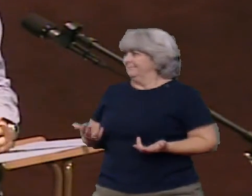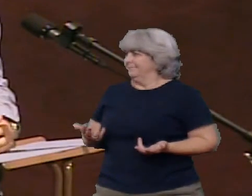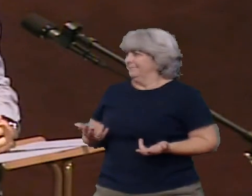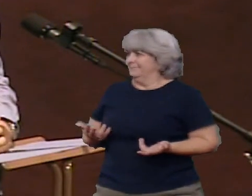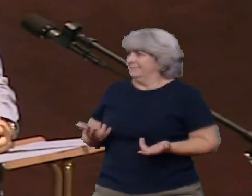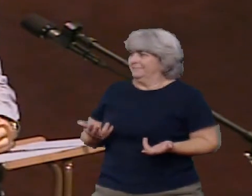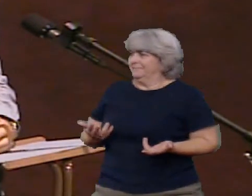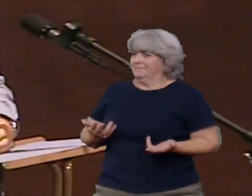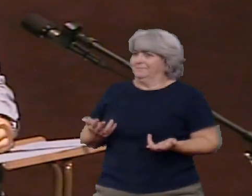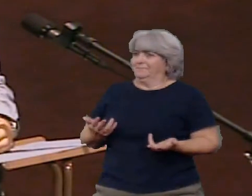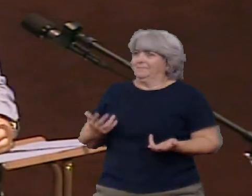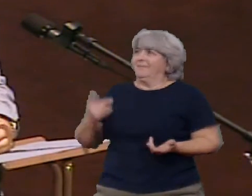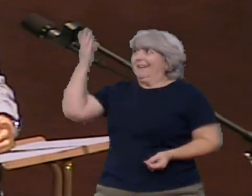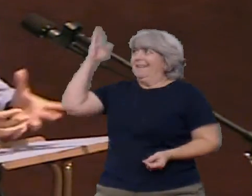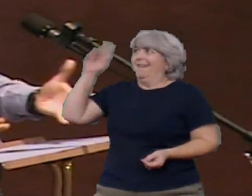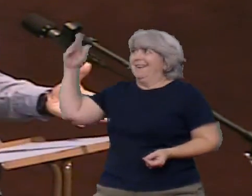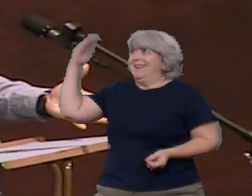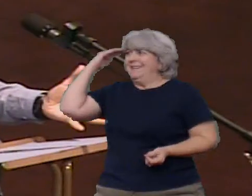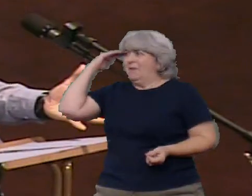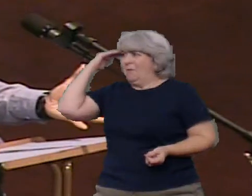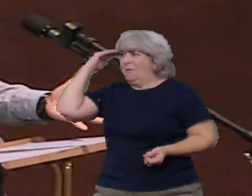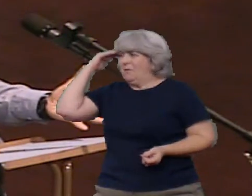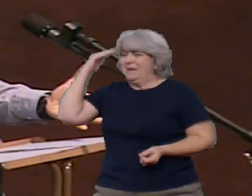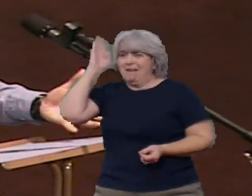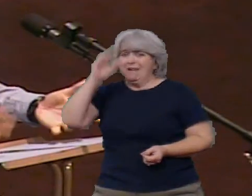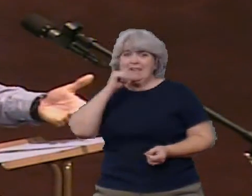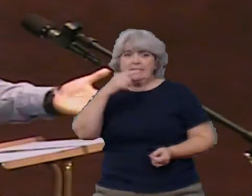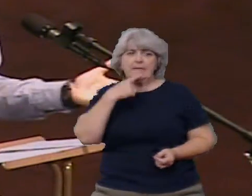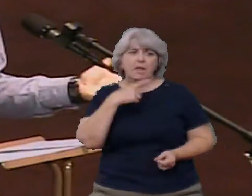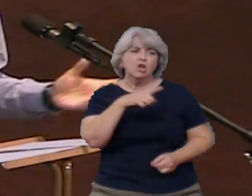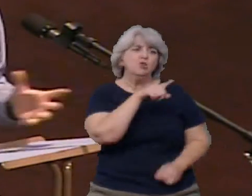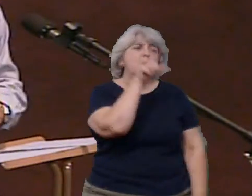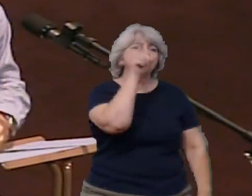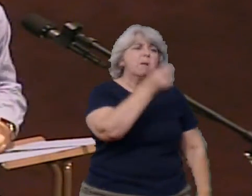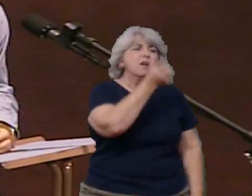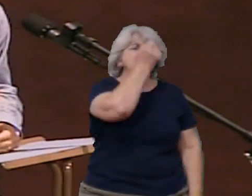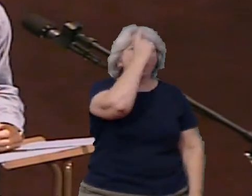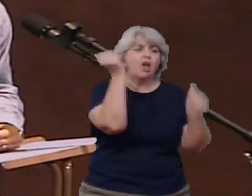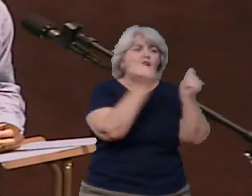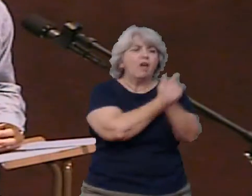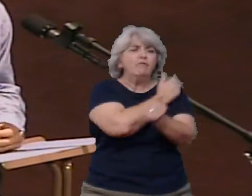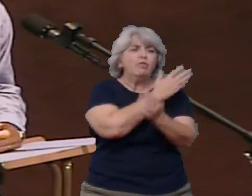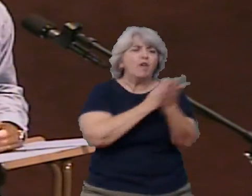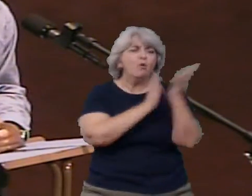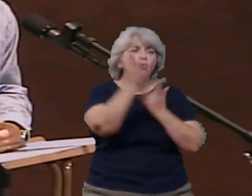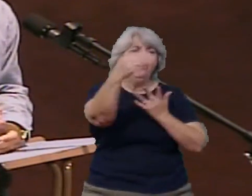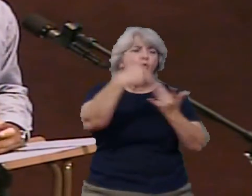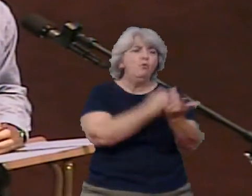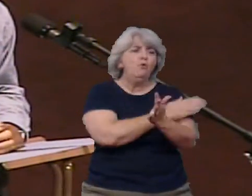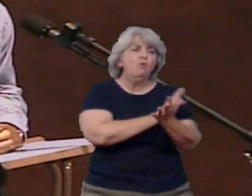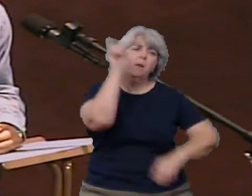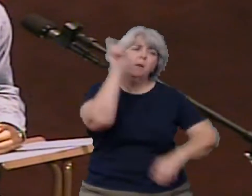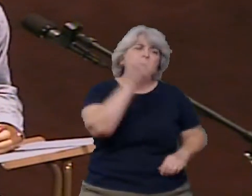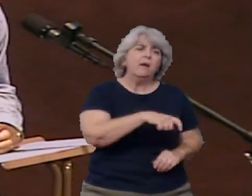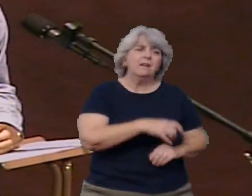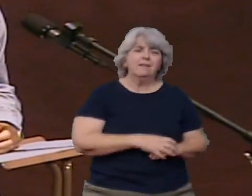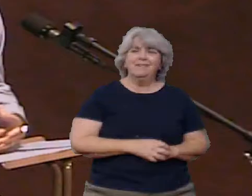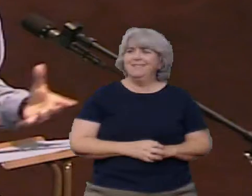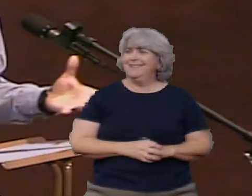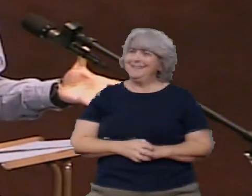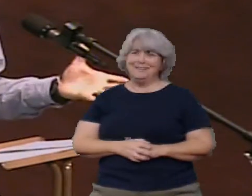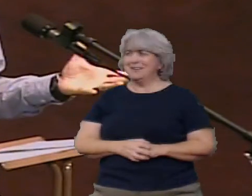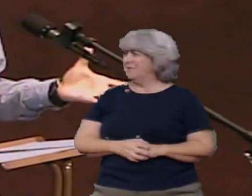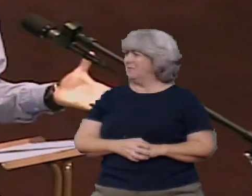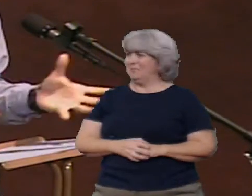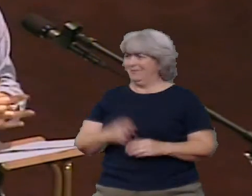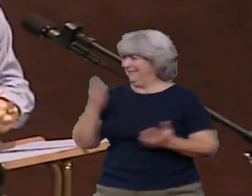what His will is all the time. He doesn't ask us to. That's what gives me relief as a Christian. I don't have to understand some of those things. But a lot of